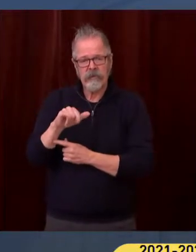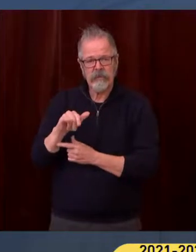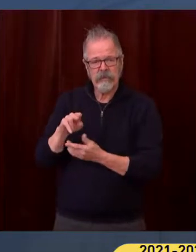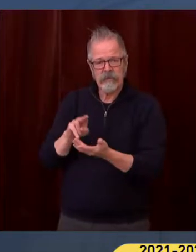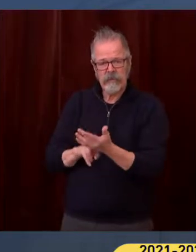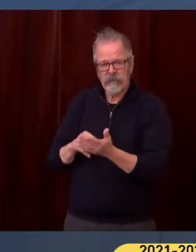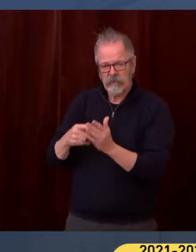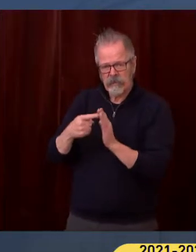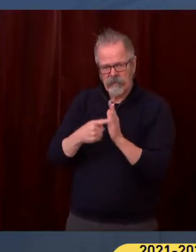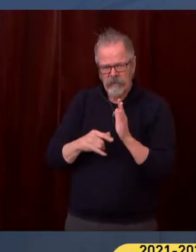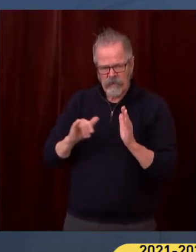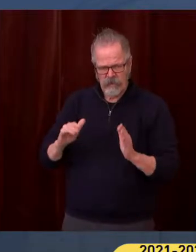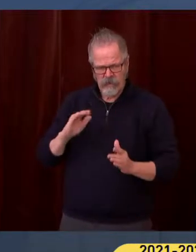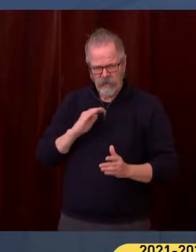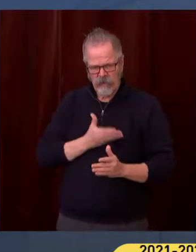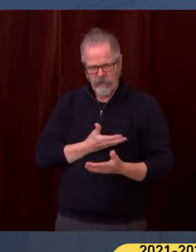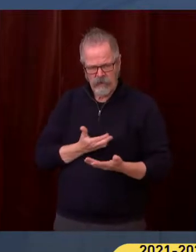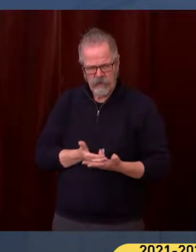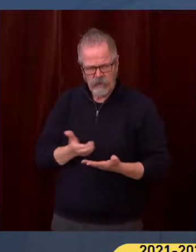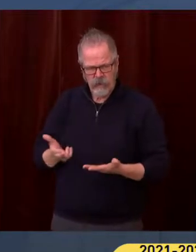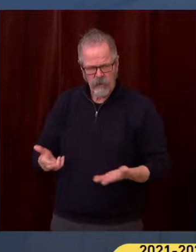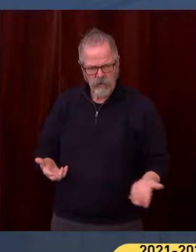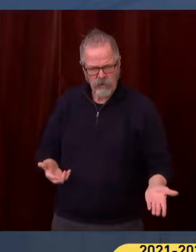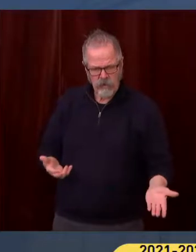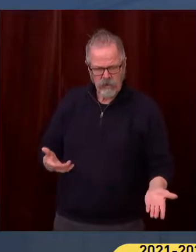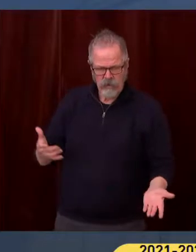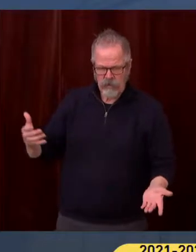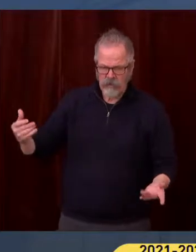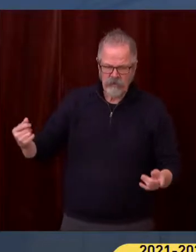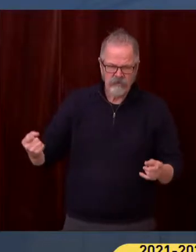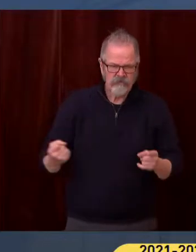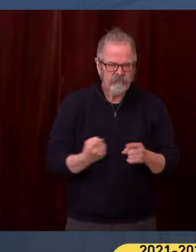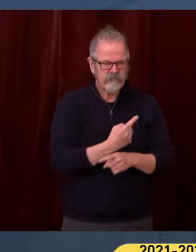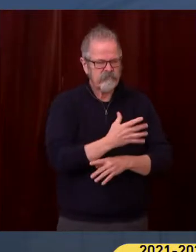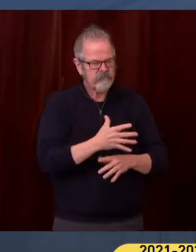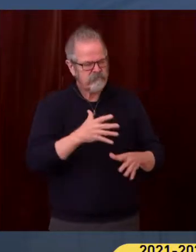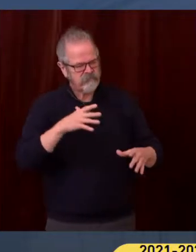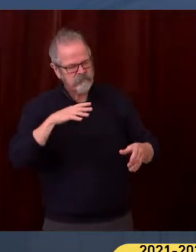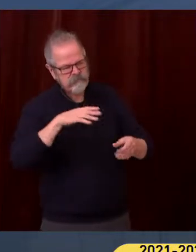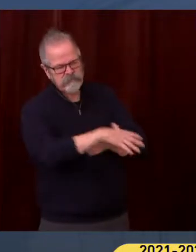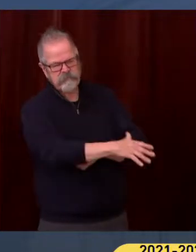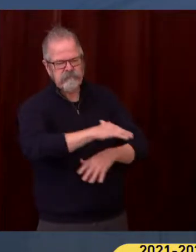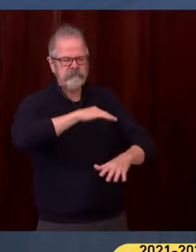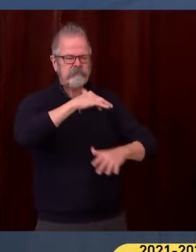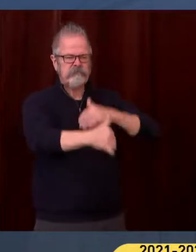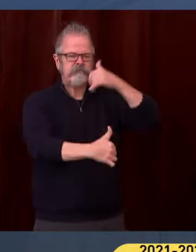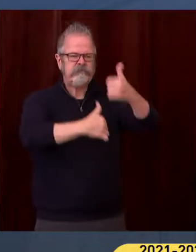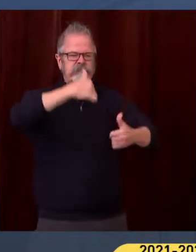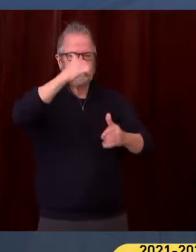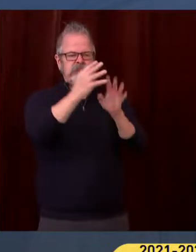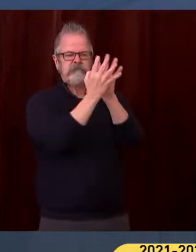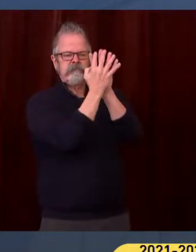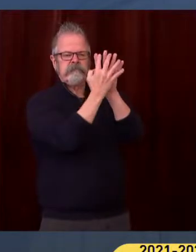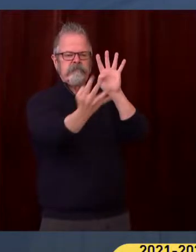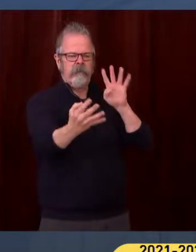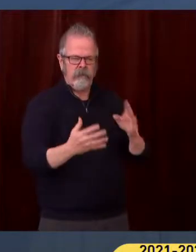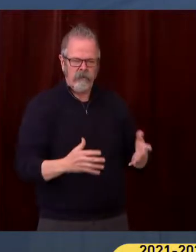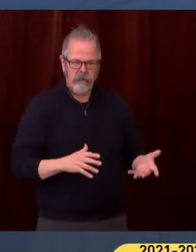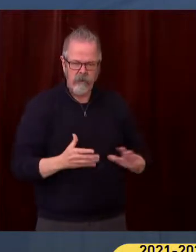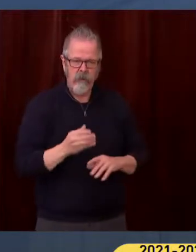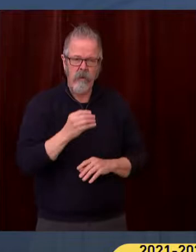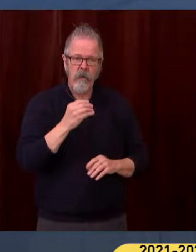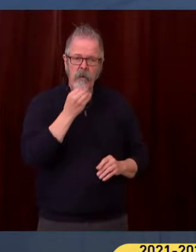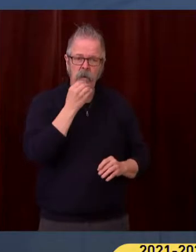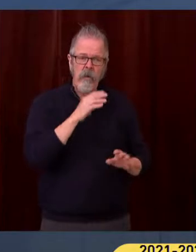they have, that we will have separate ocean acidification and warming waters and all these things that